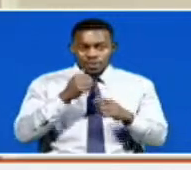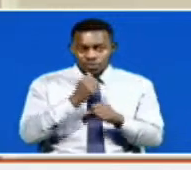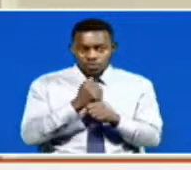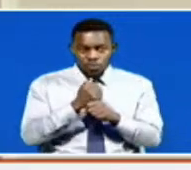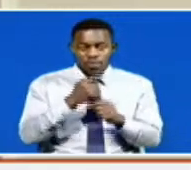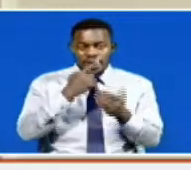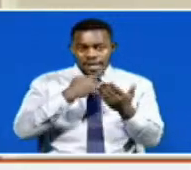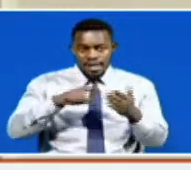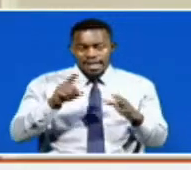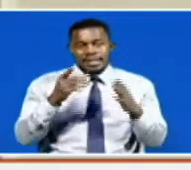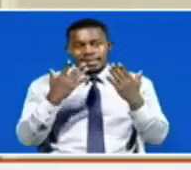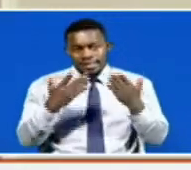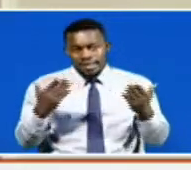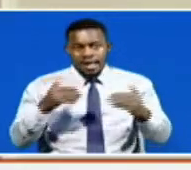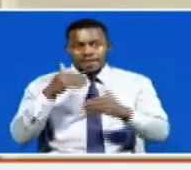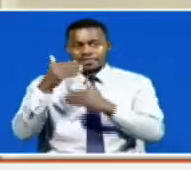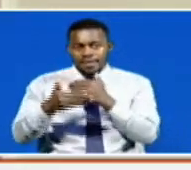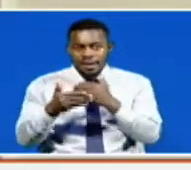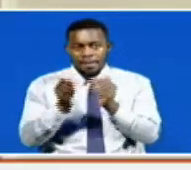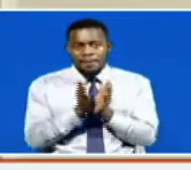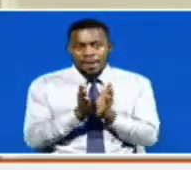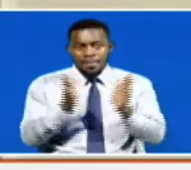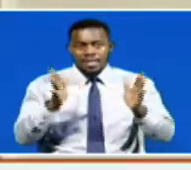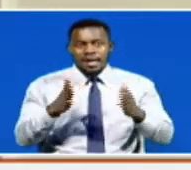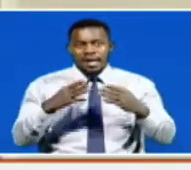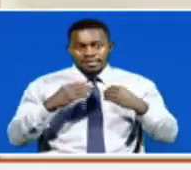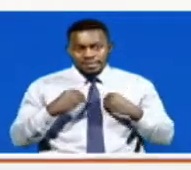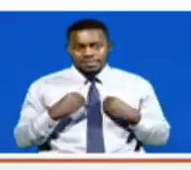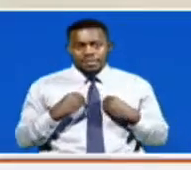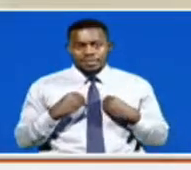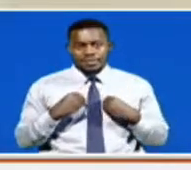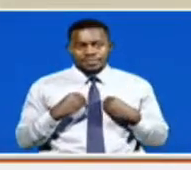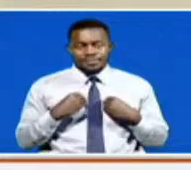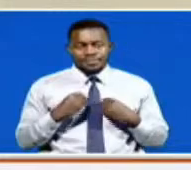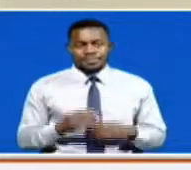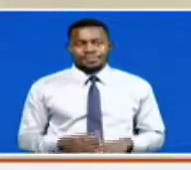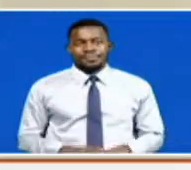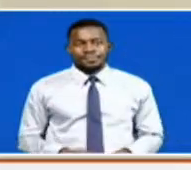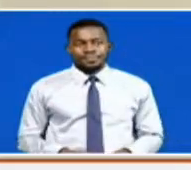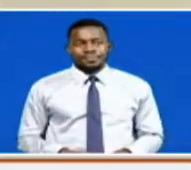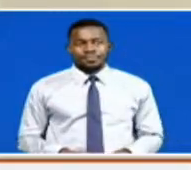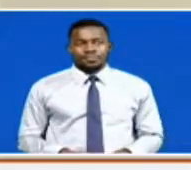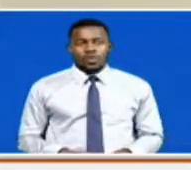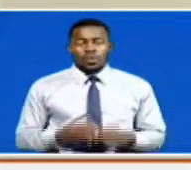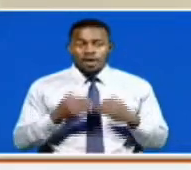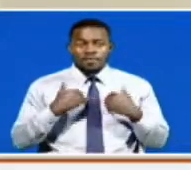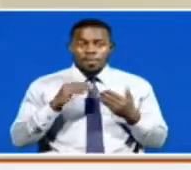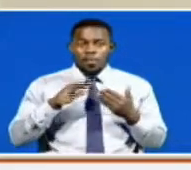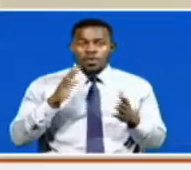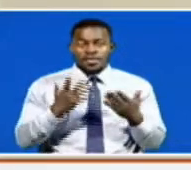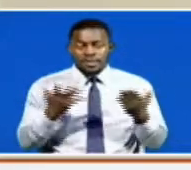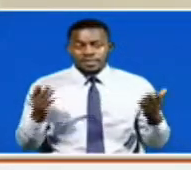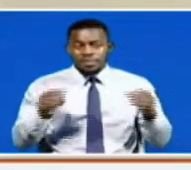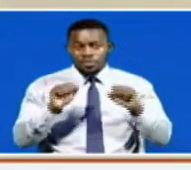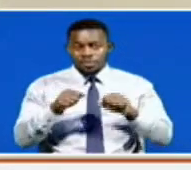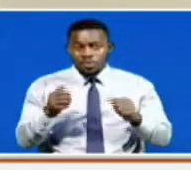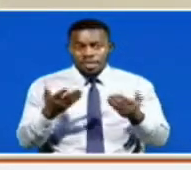the right language so that it's ingrained properly. There are many things that can be improved on the